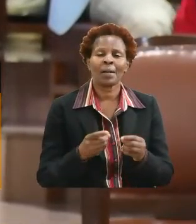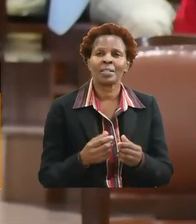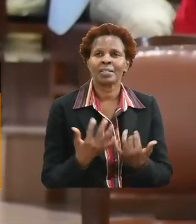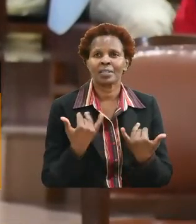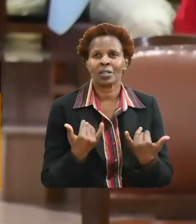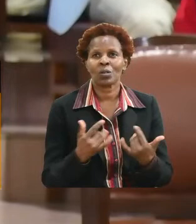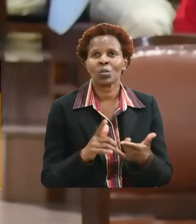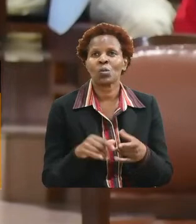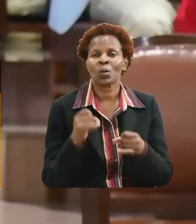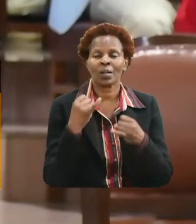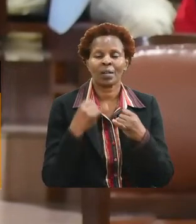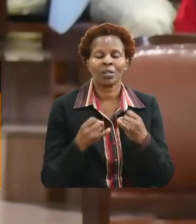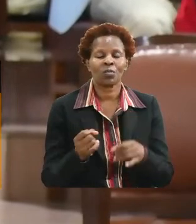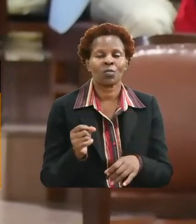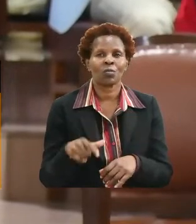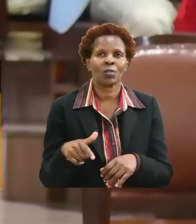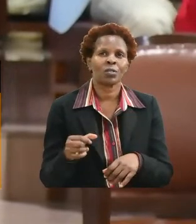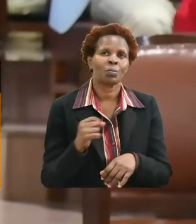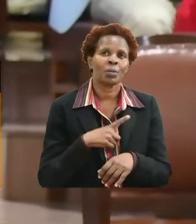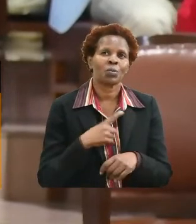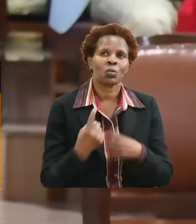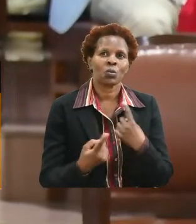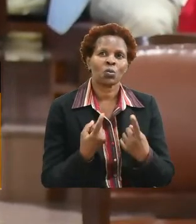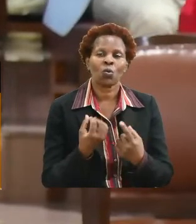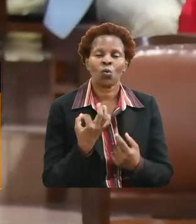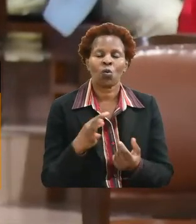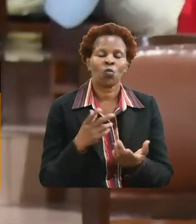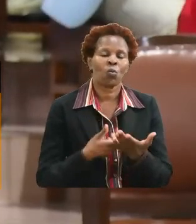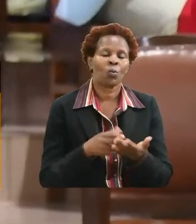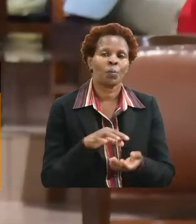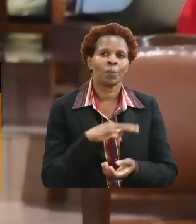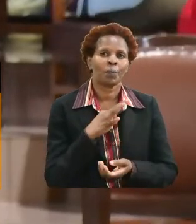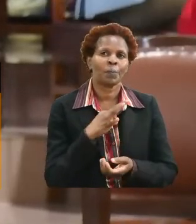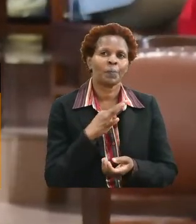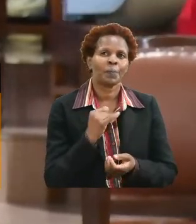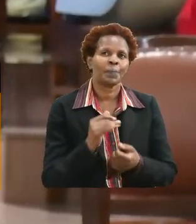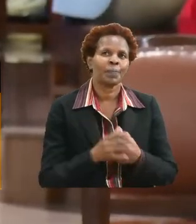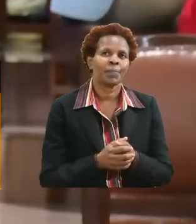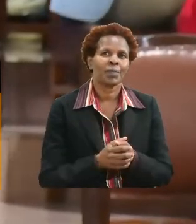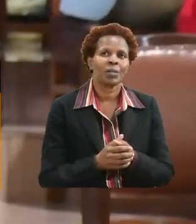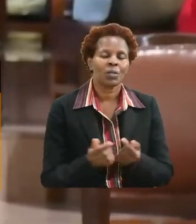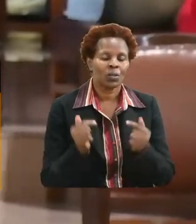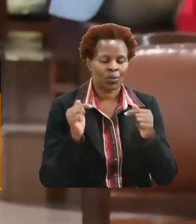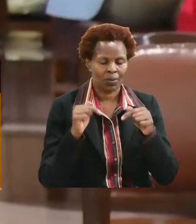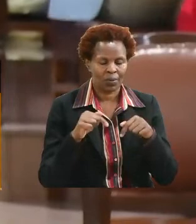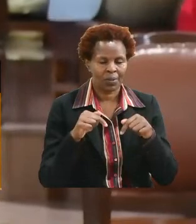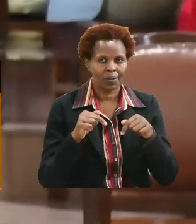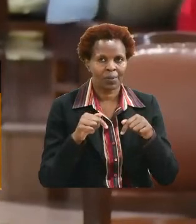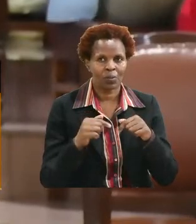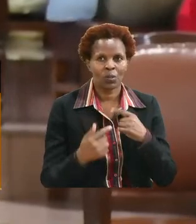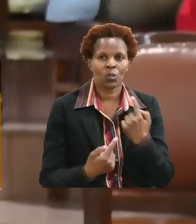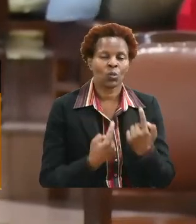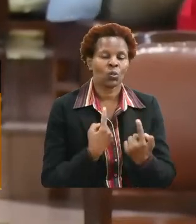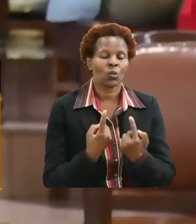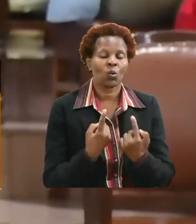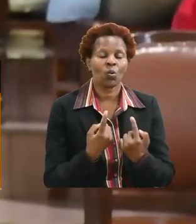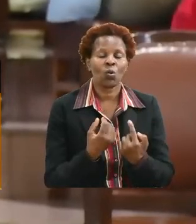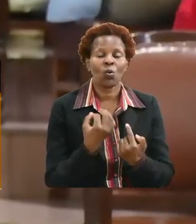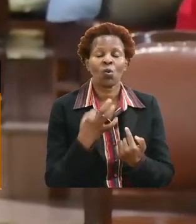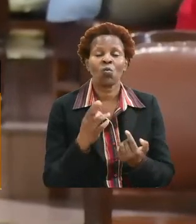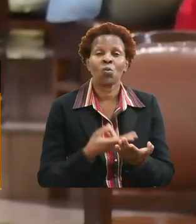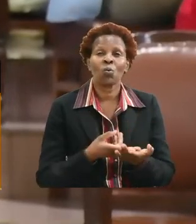month, we will be talking about the Holy Spirit. And today, we are talking about the